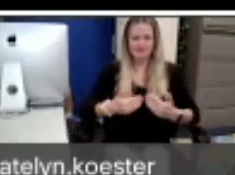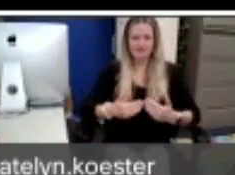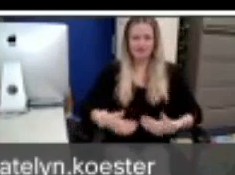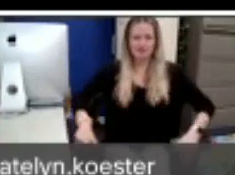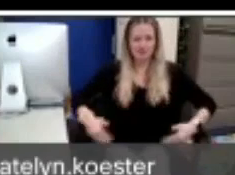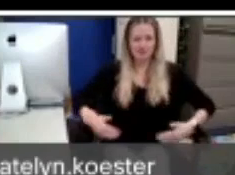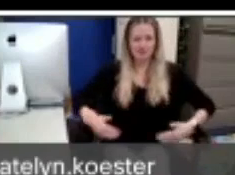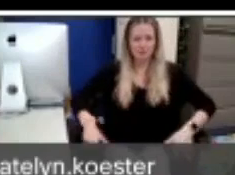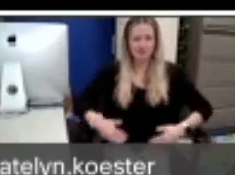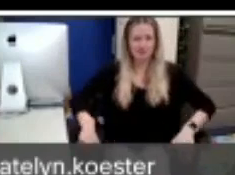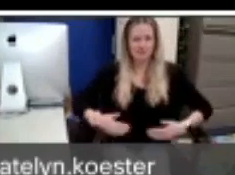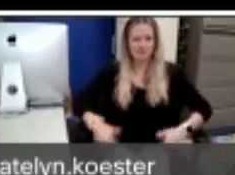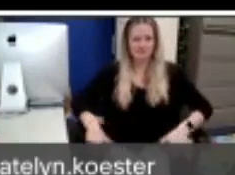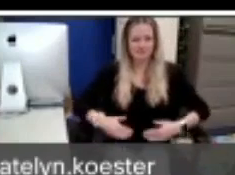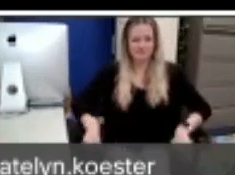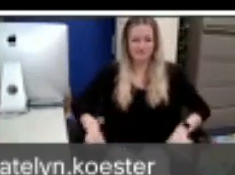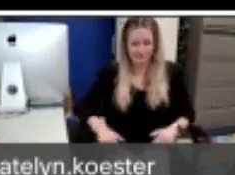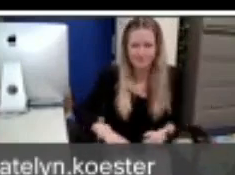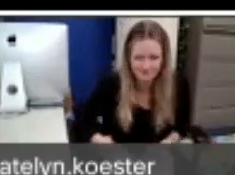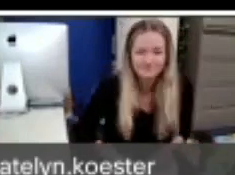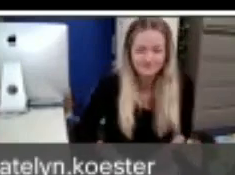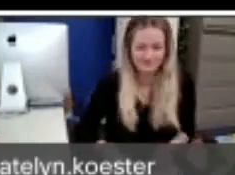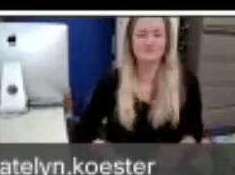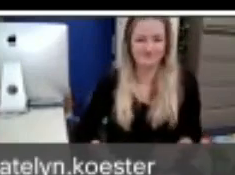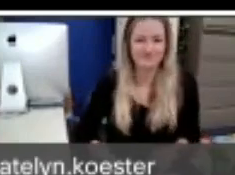Shorts. Kind of show where they cut off on your like shorts.